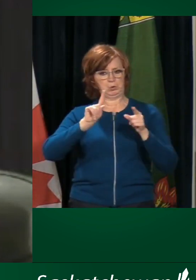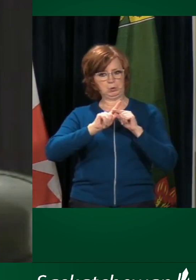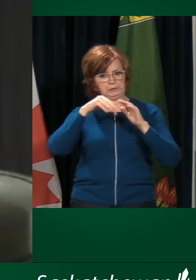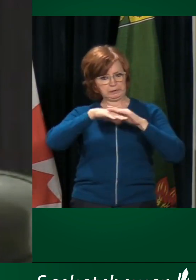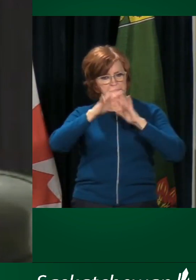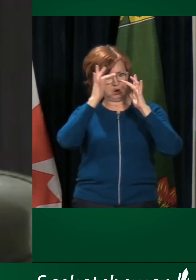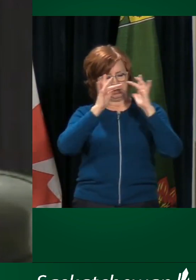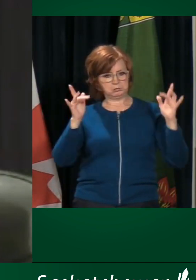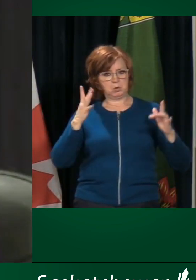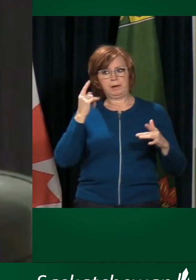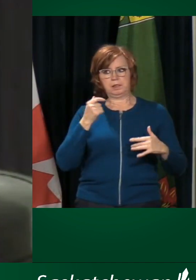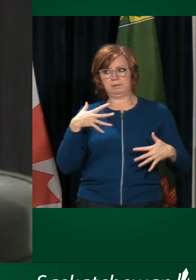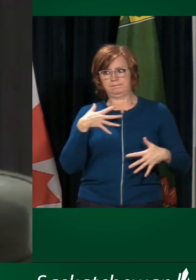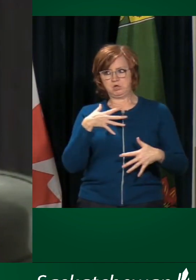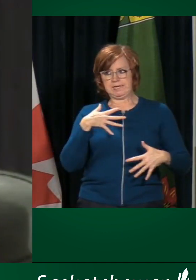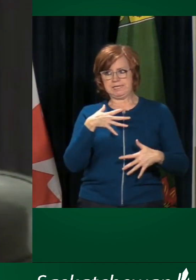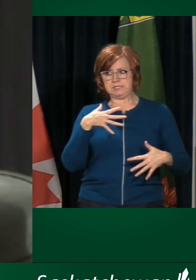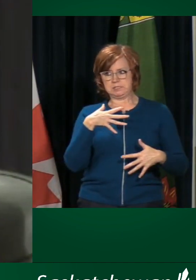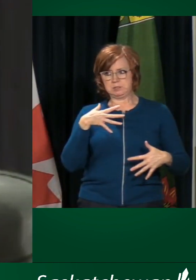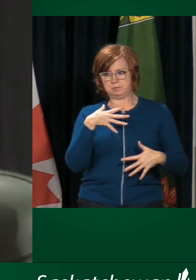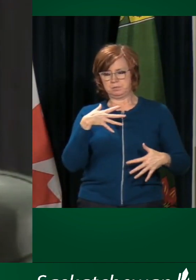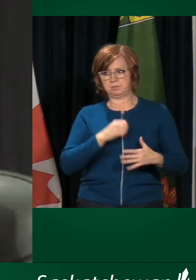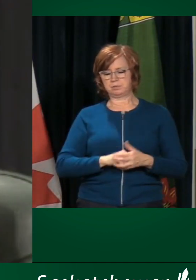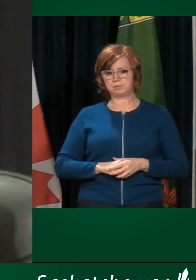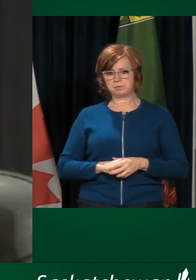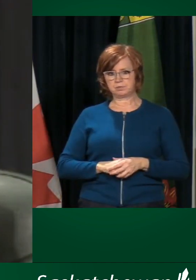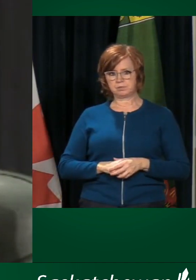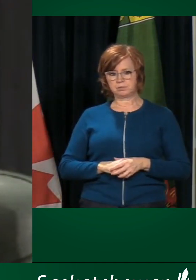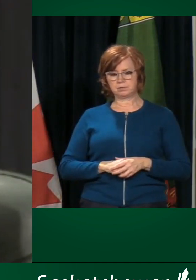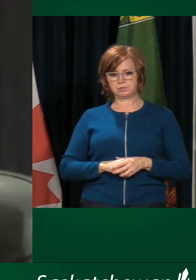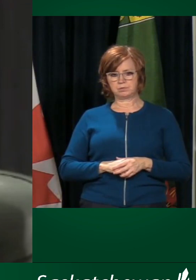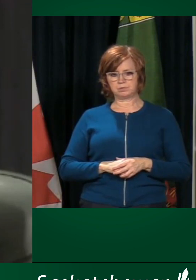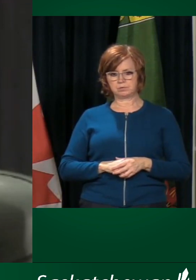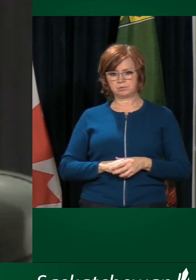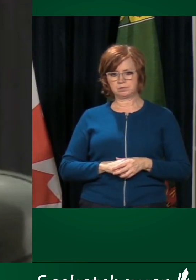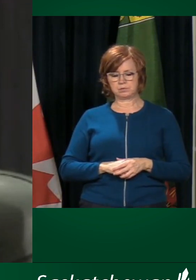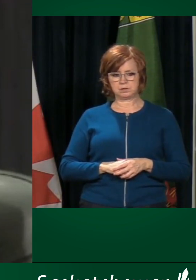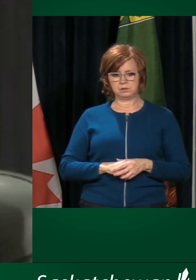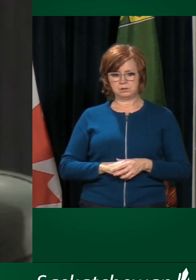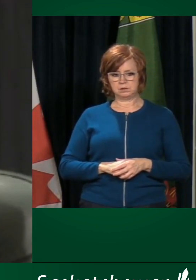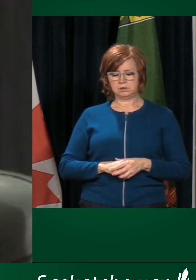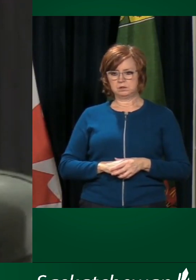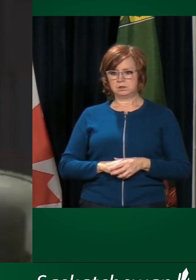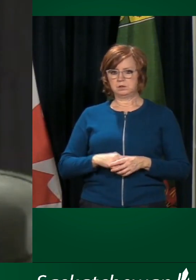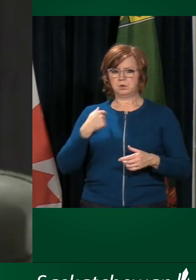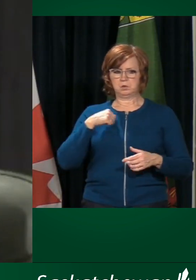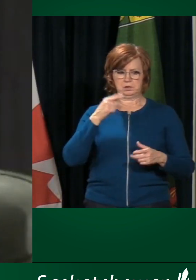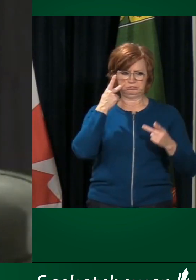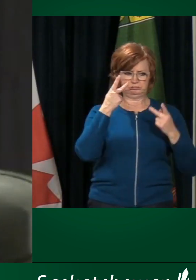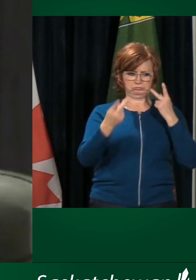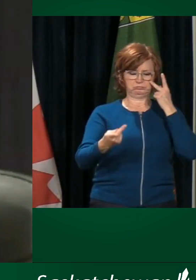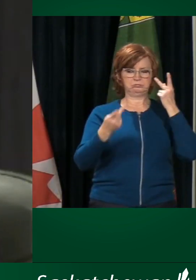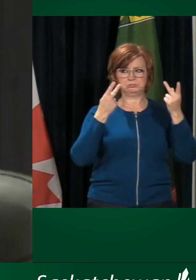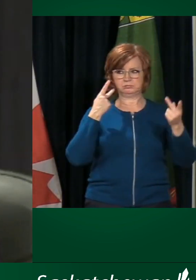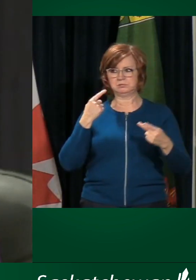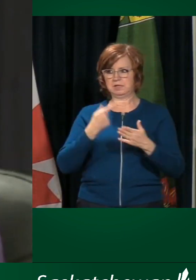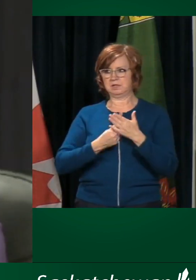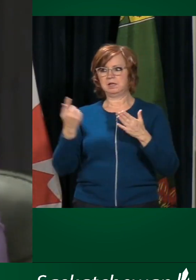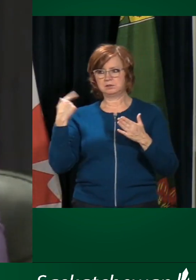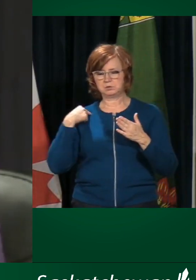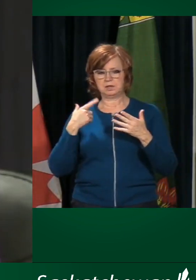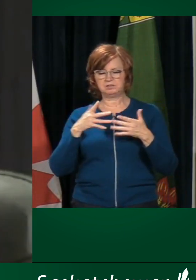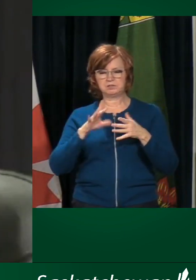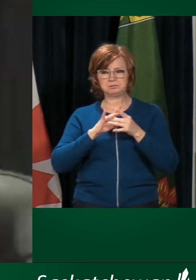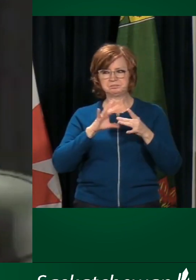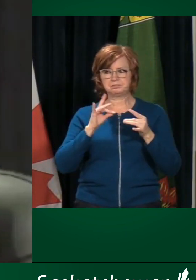we know that there's people that haven't attended facilities when they probably should have, and we're starting to see that happen more. It's one of the things that we've talked about last week is, you